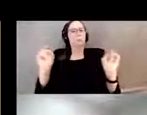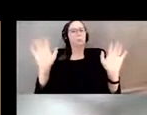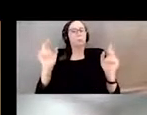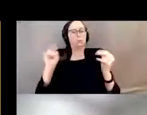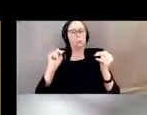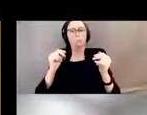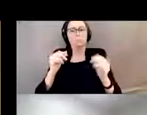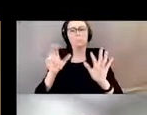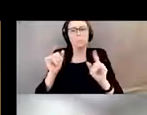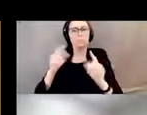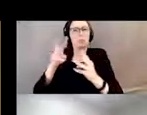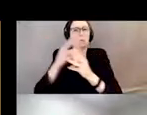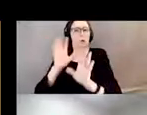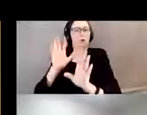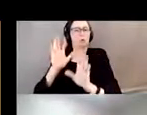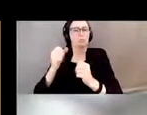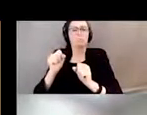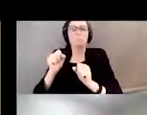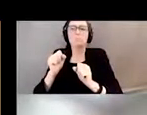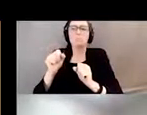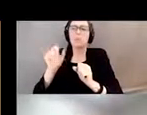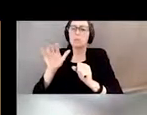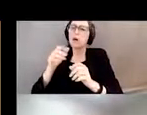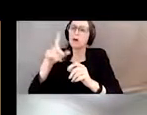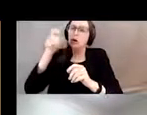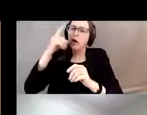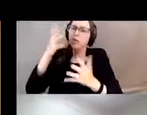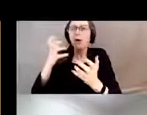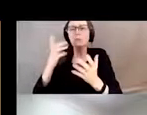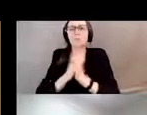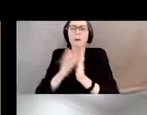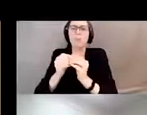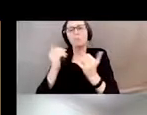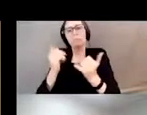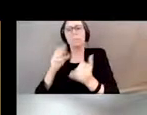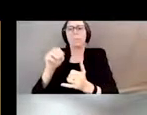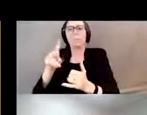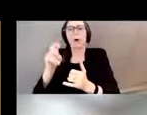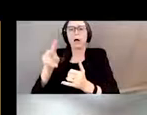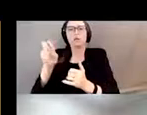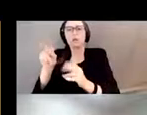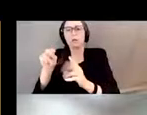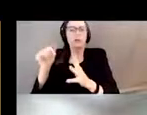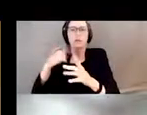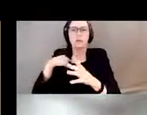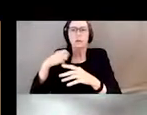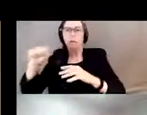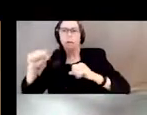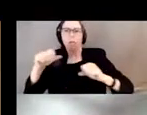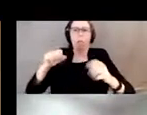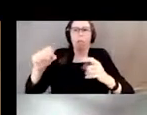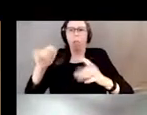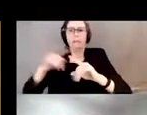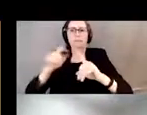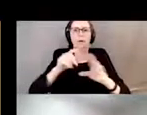world politics. Its government wants to modernize, but it doesn't want to get pulled into all these different alliance systems that are